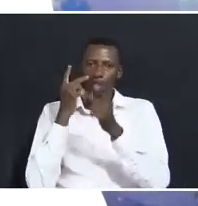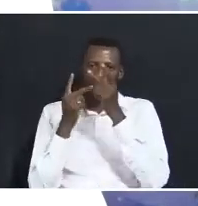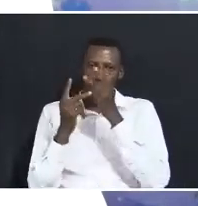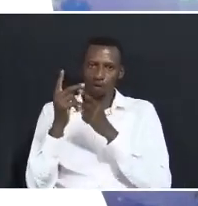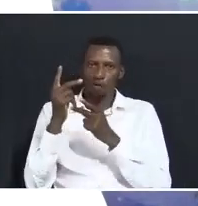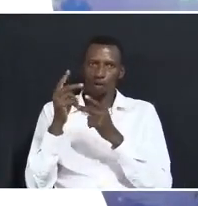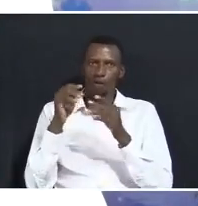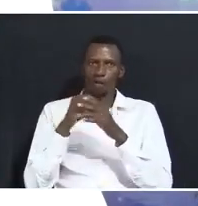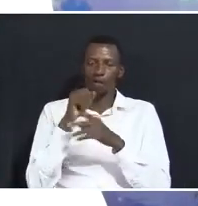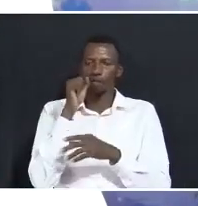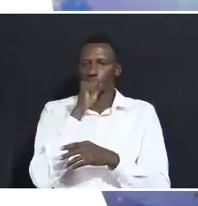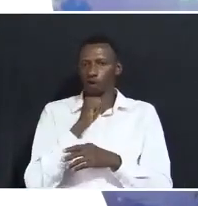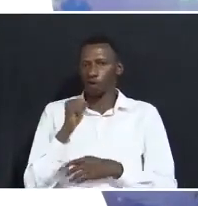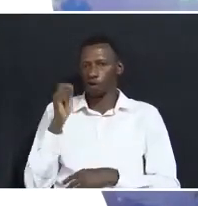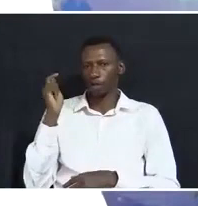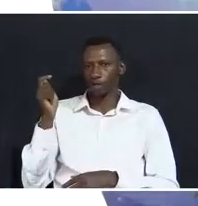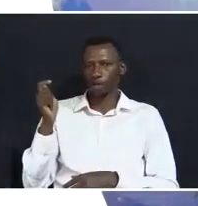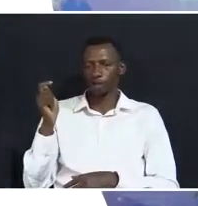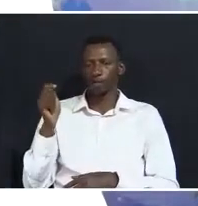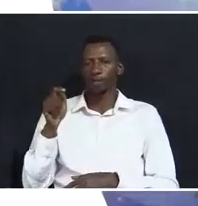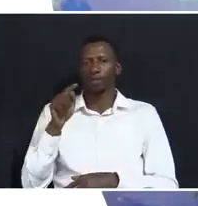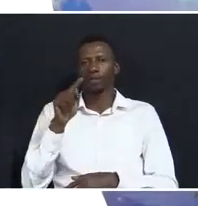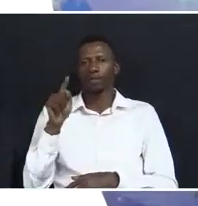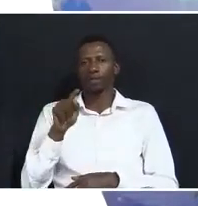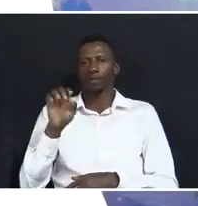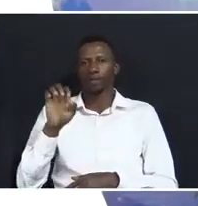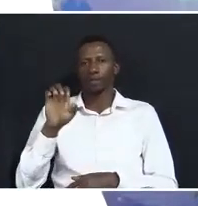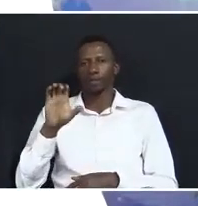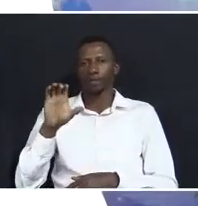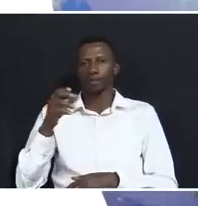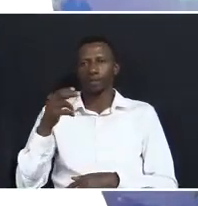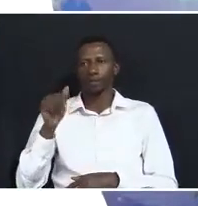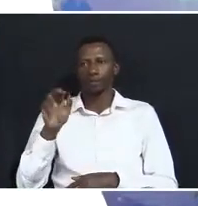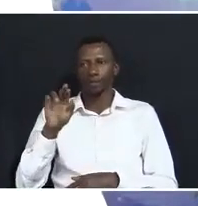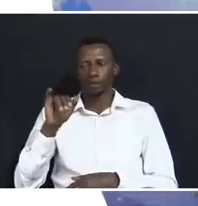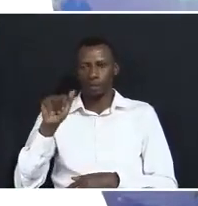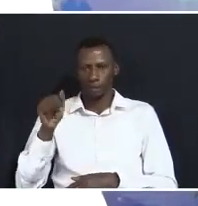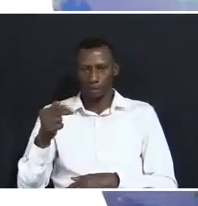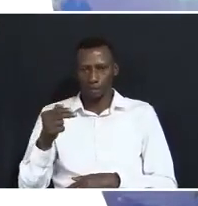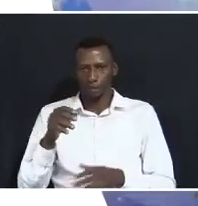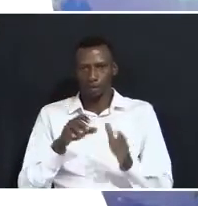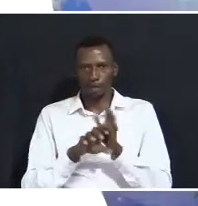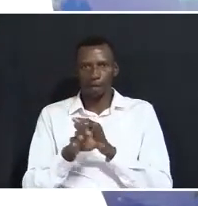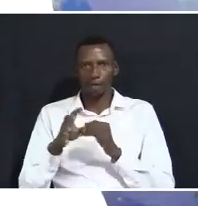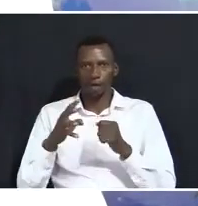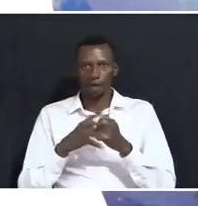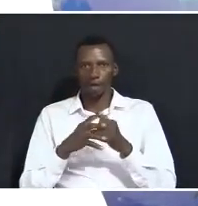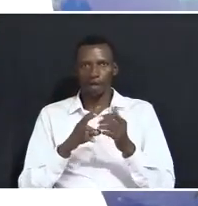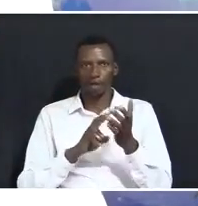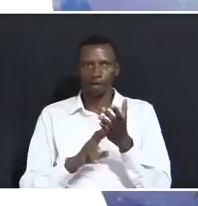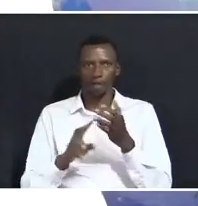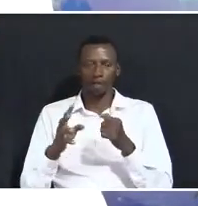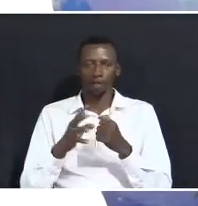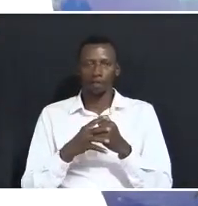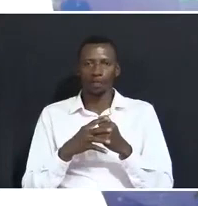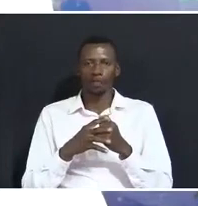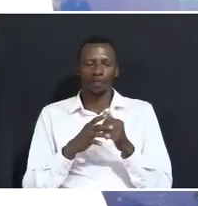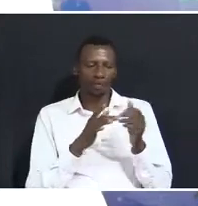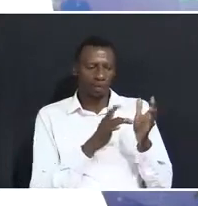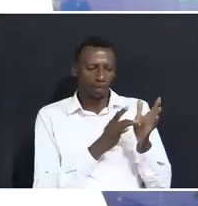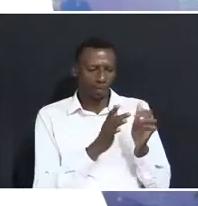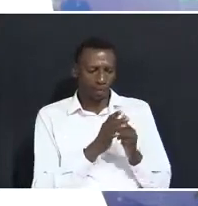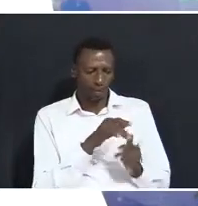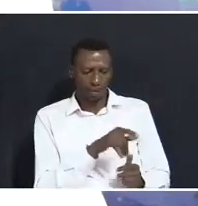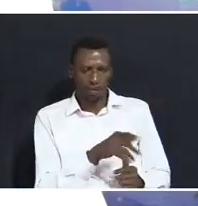book of Zechariah chapter 9 and verse 9. Jesus knew the word of the